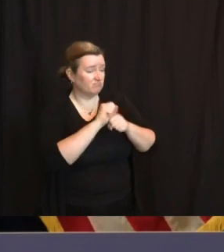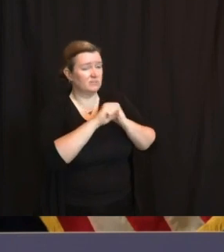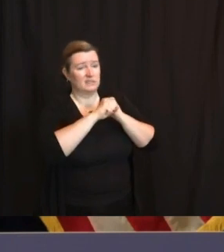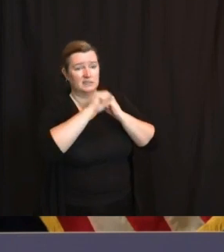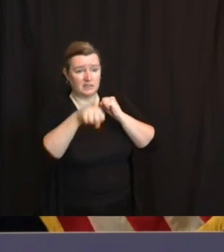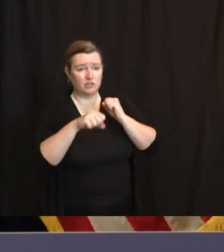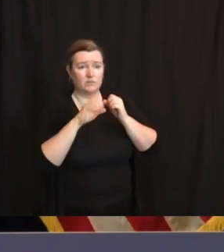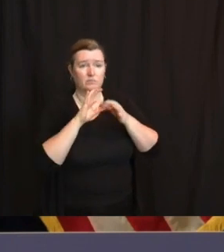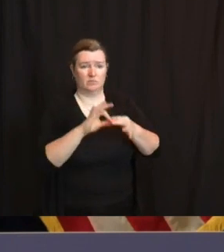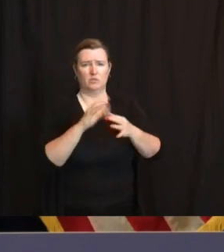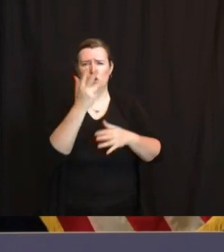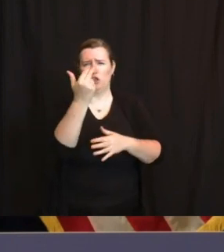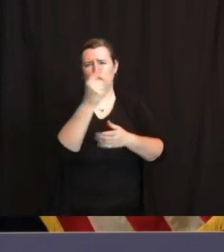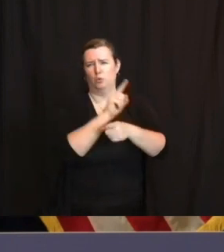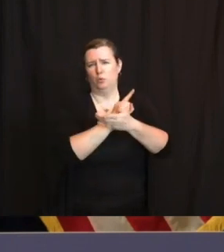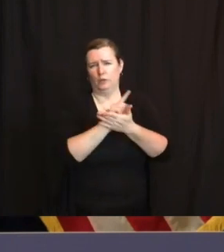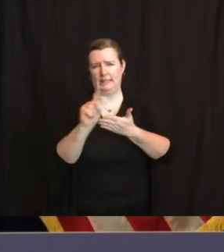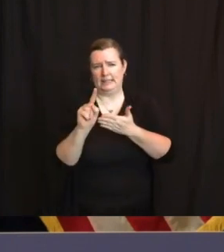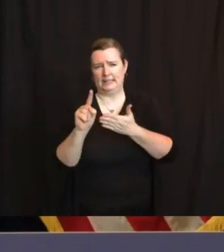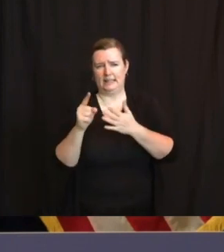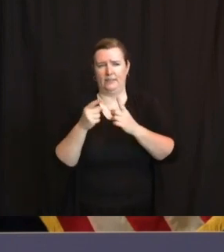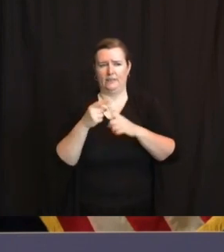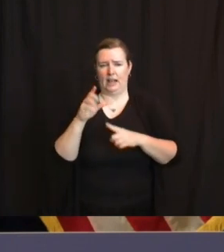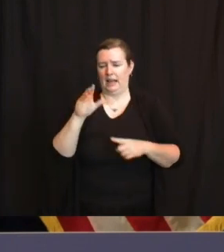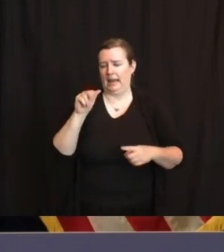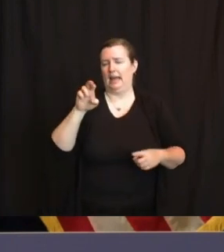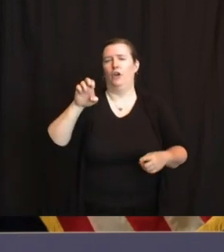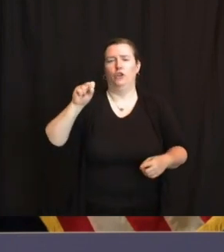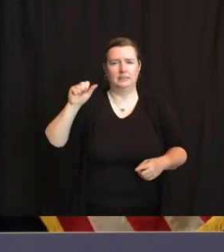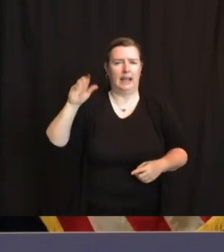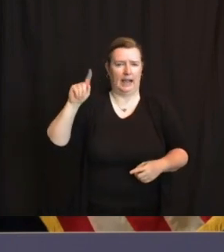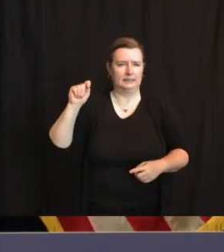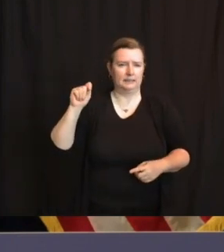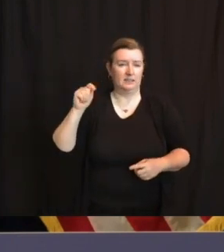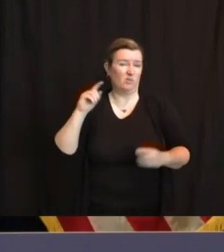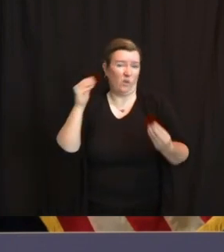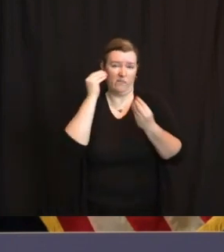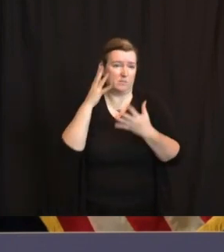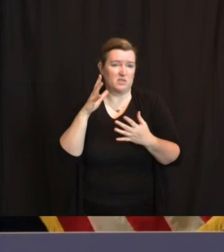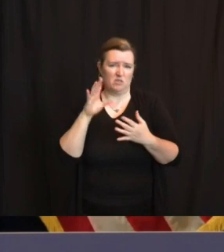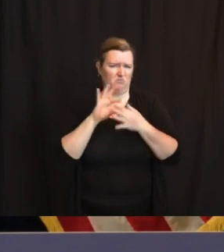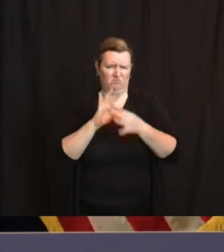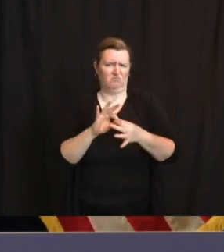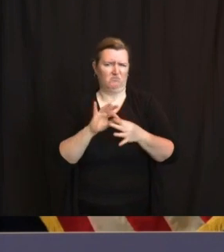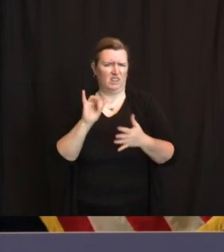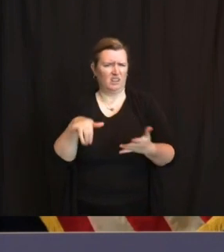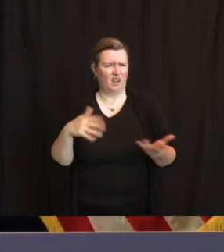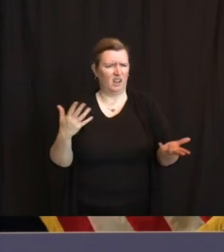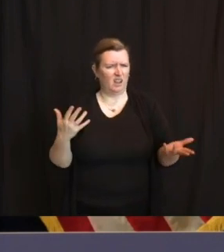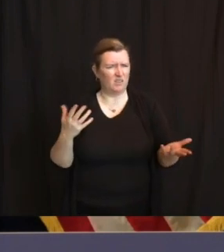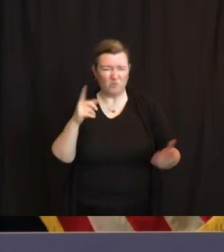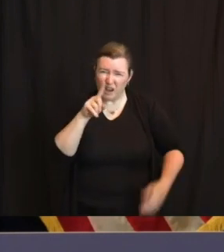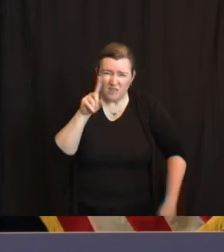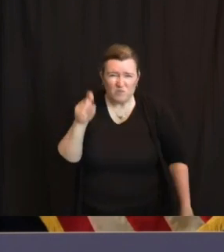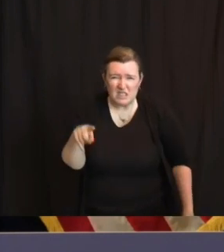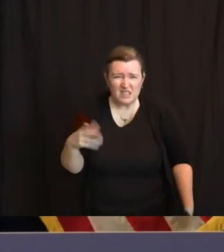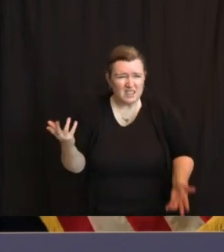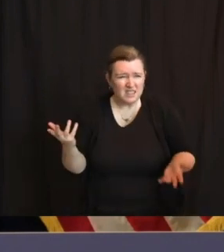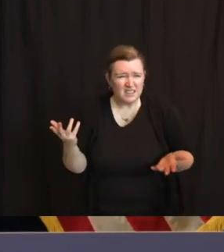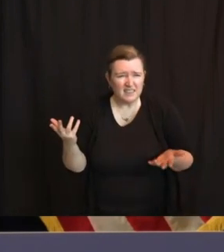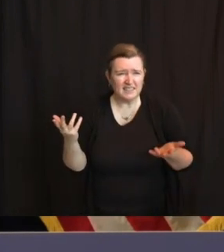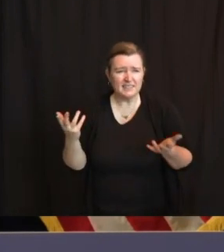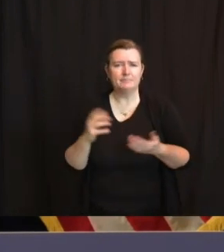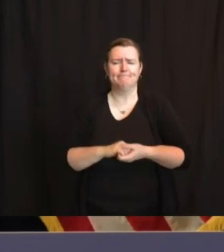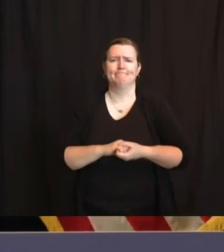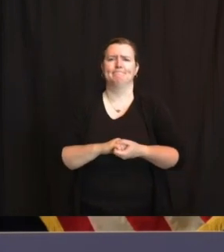13-week extension from the CARES Act. Any thoughts on that? Anything else, or is that it? No, that was it. Okay. I